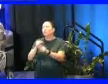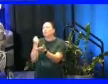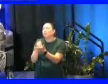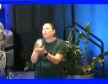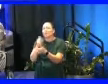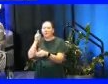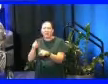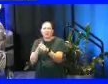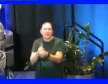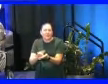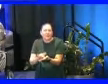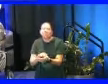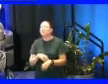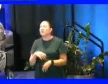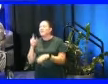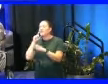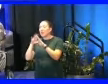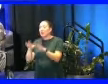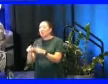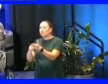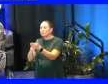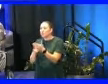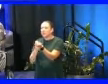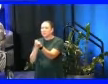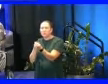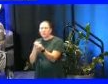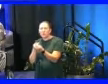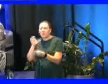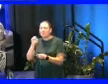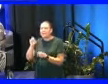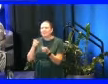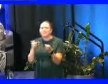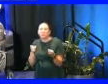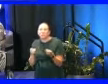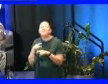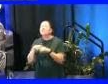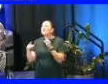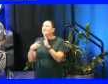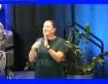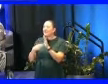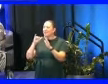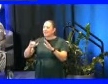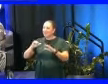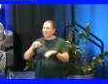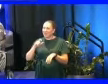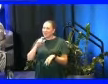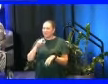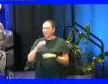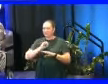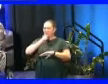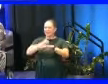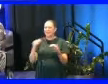world, you have to have supported case management, right? But that sometimes creates some really unnecessary